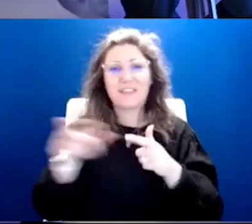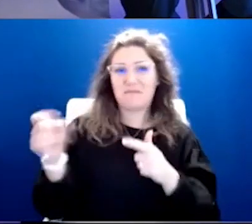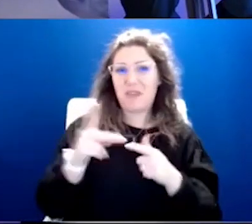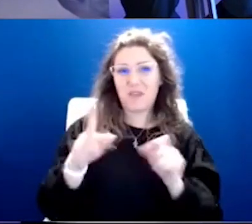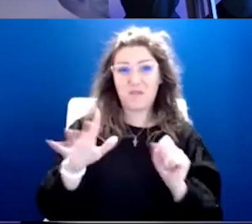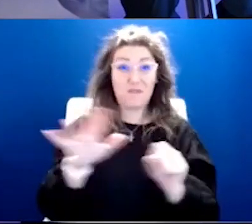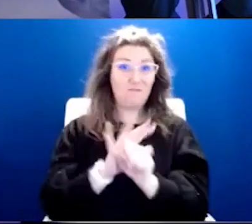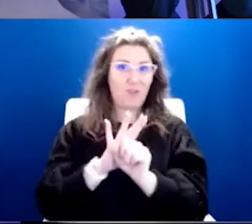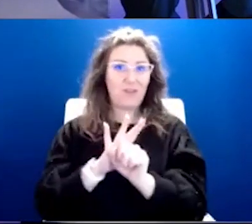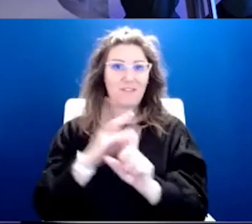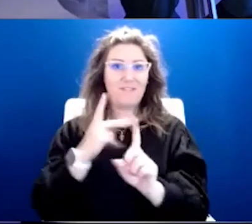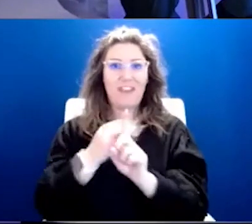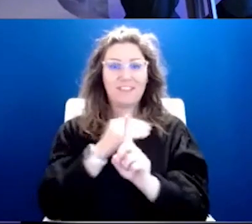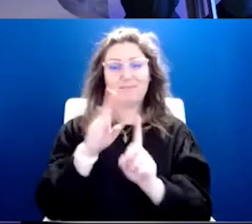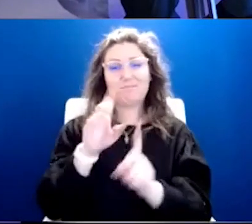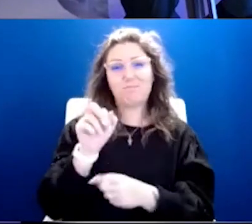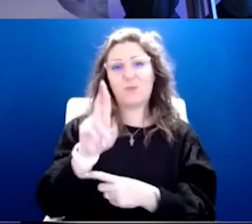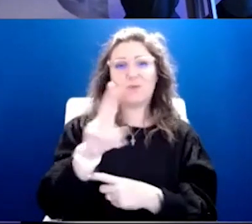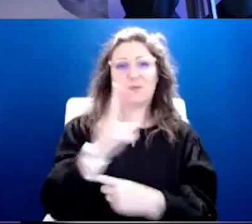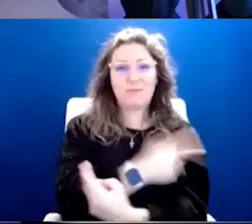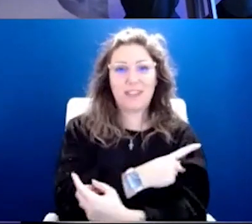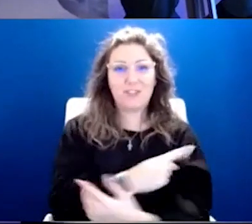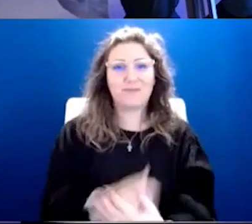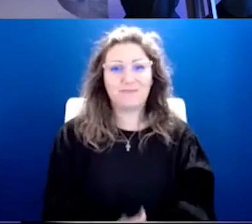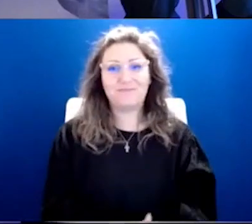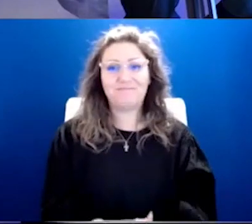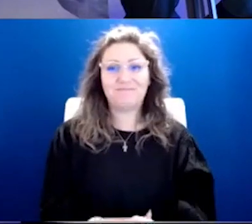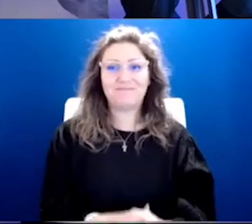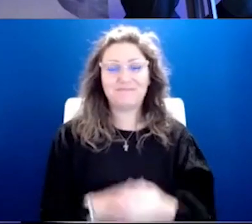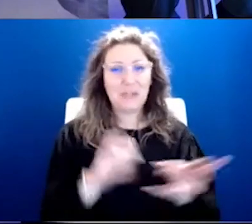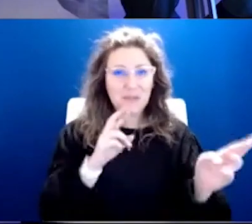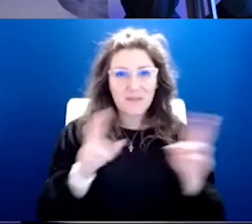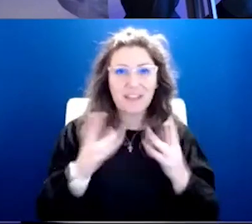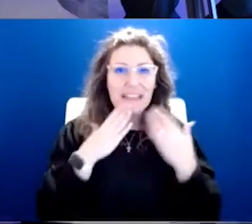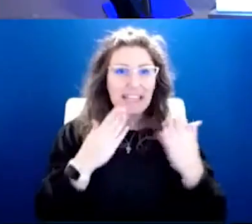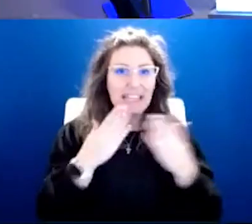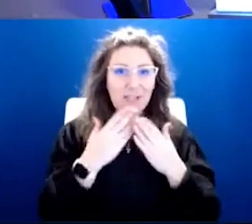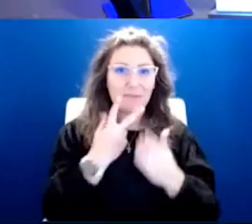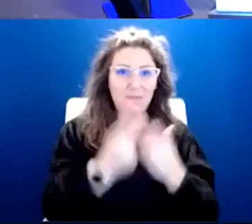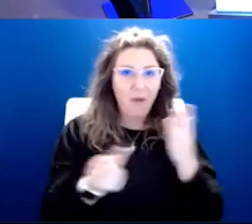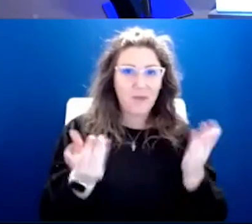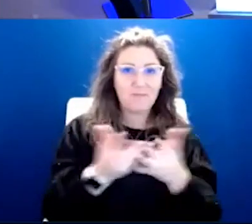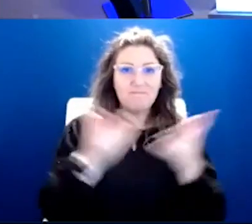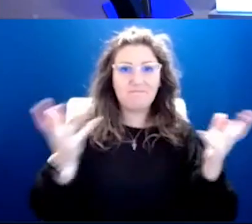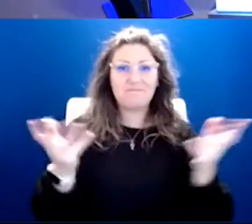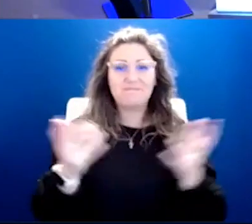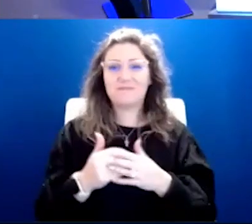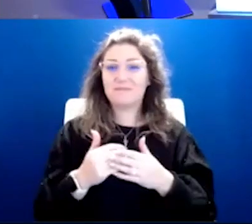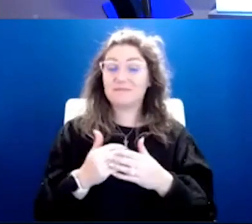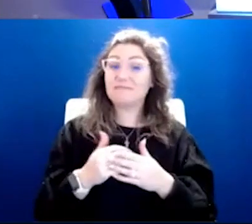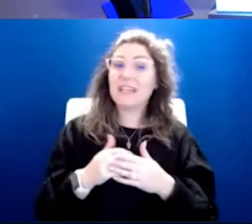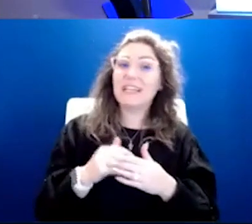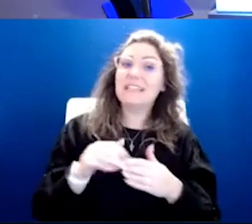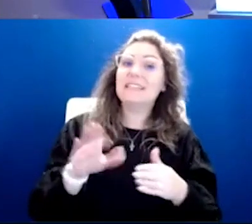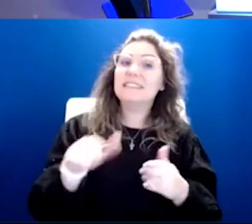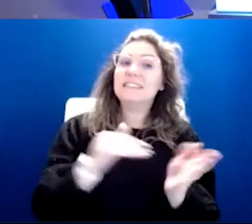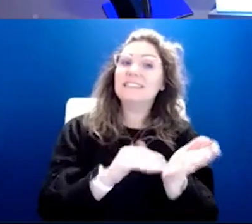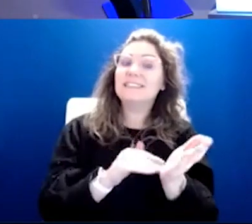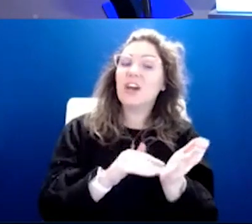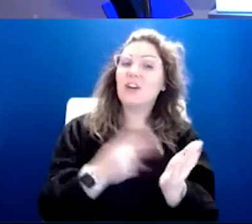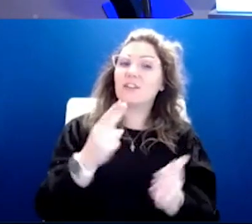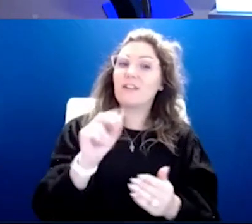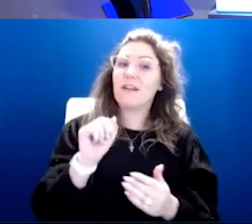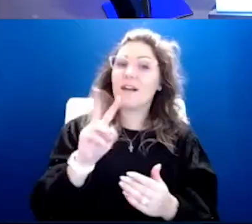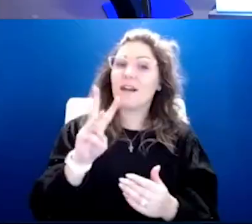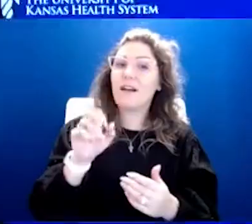boosted patient, ready to go. Thank you both so much. We appreciate you always. Dr. Hawkinson, final thoughts today? I would just